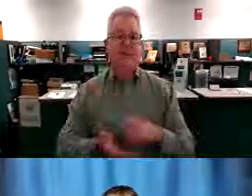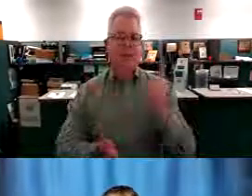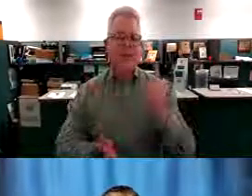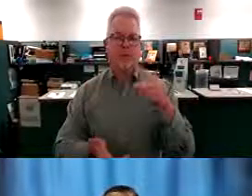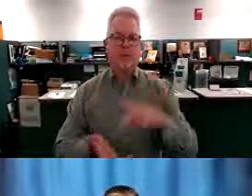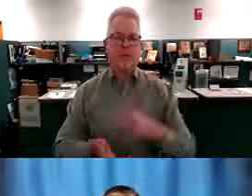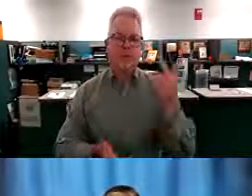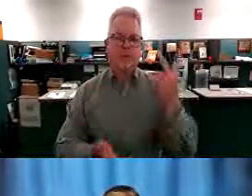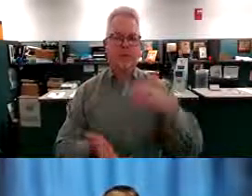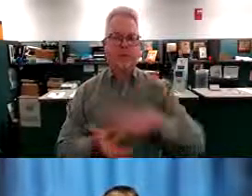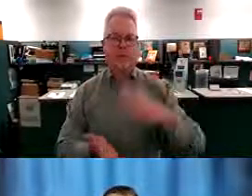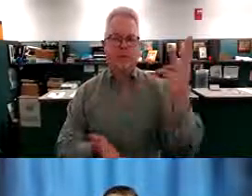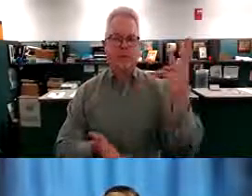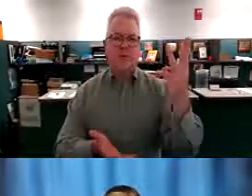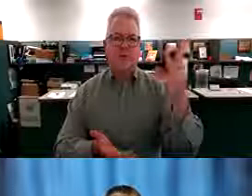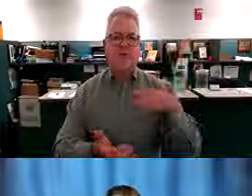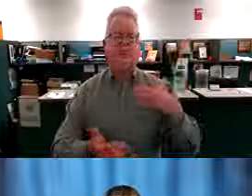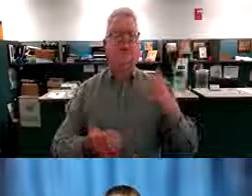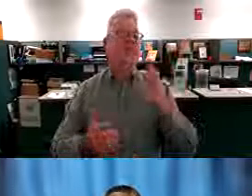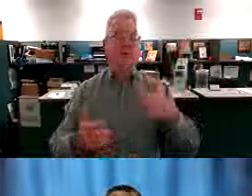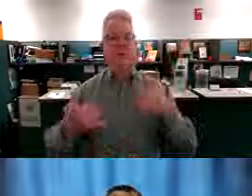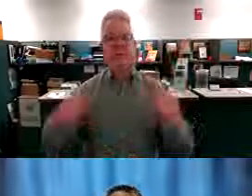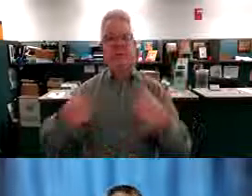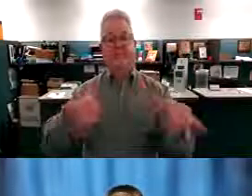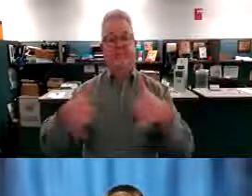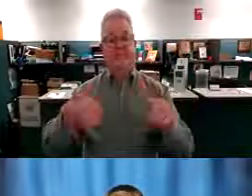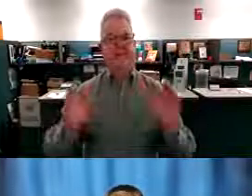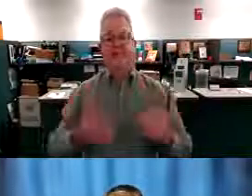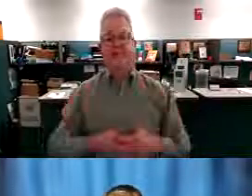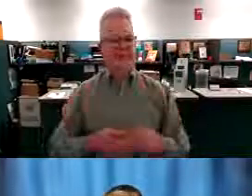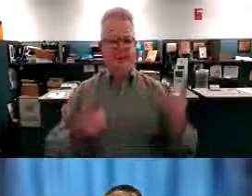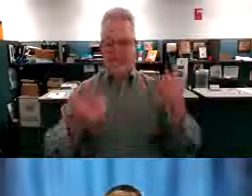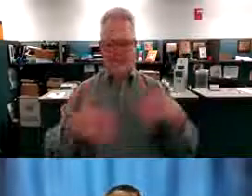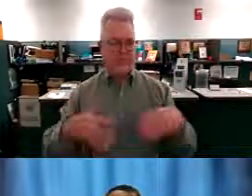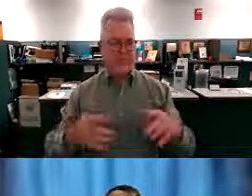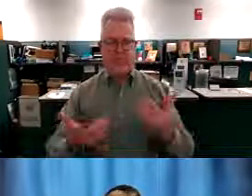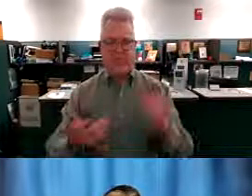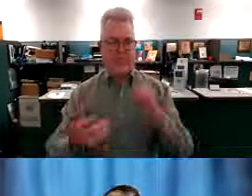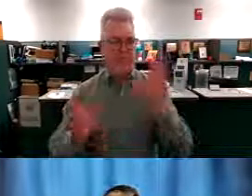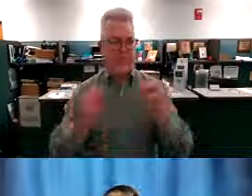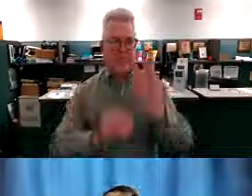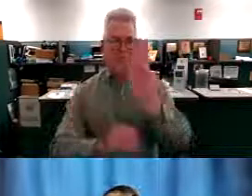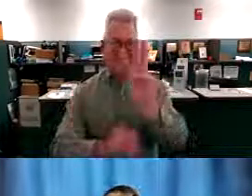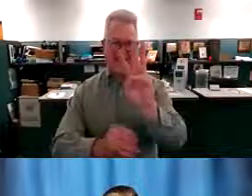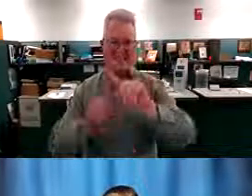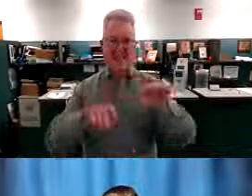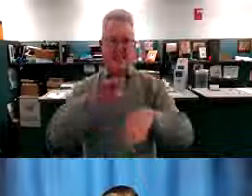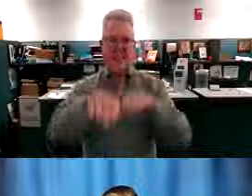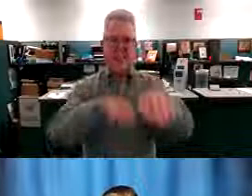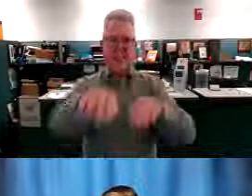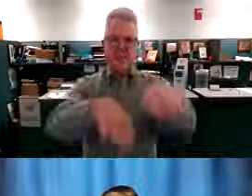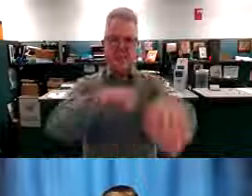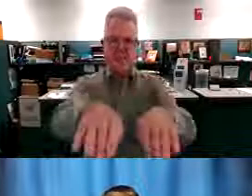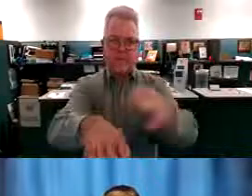system, which means it's press 1 for this, press 2 for that, press 3 for this. And really it's not